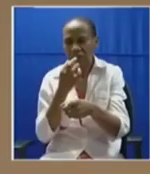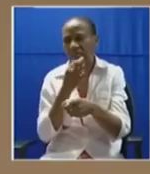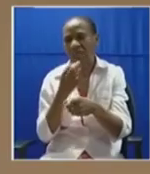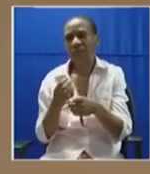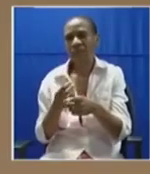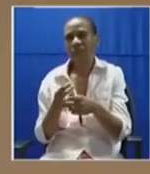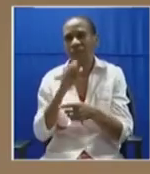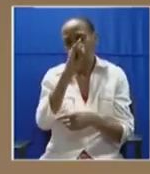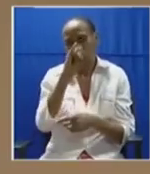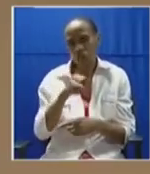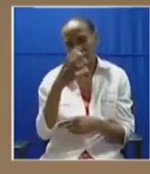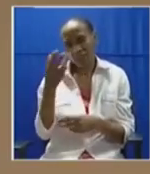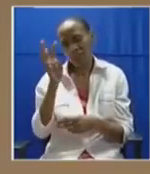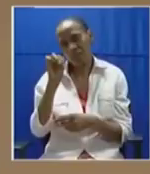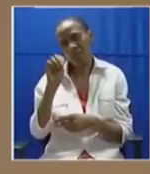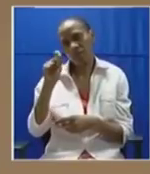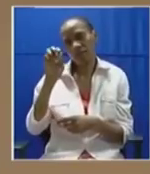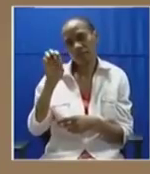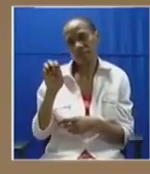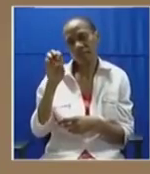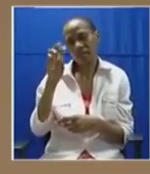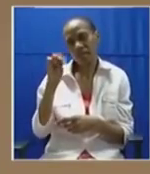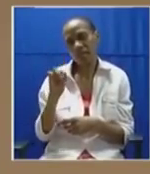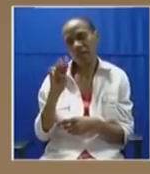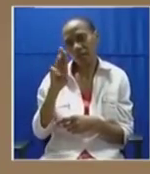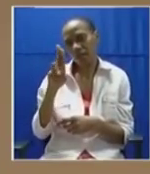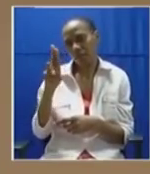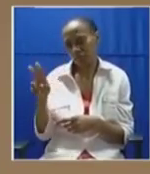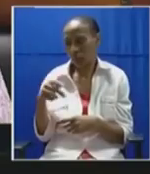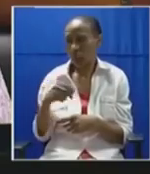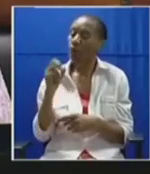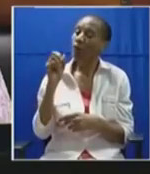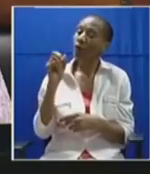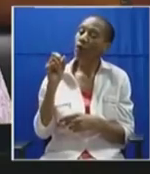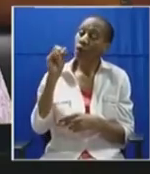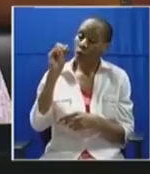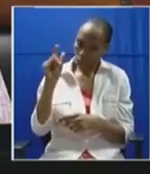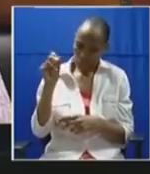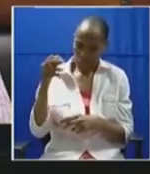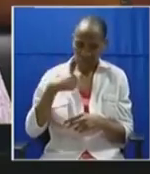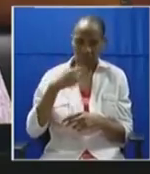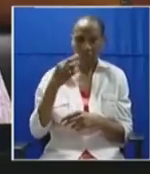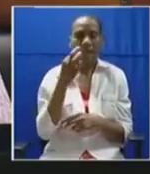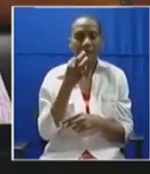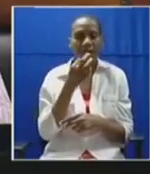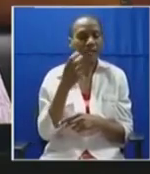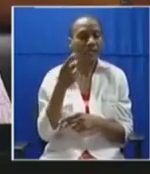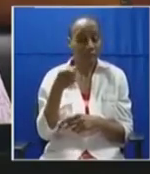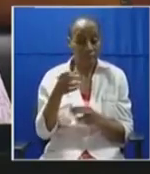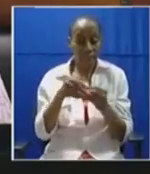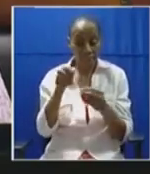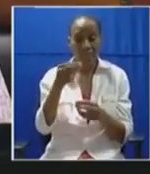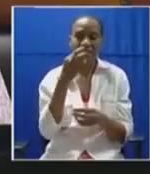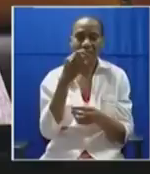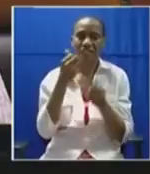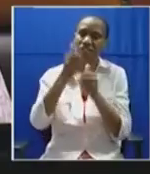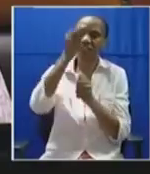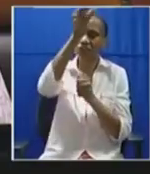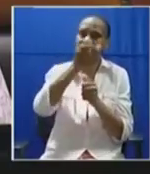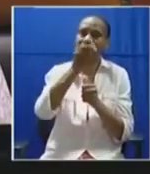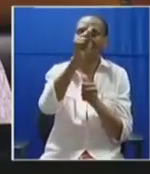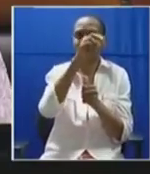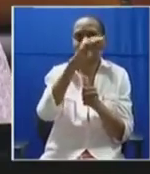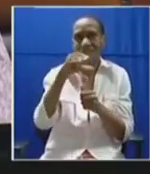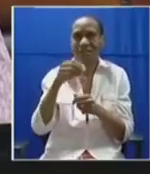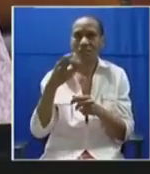the Jackson Mthembu. She said, okay, I heard her. He started by saying the Chief Whip of the ANC. Thank